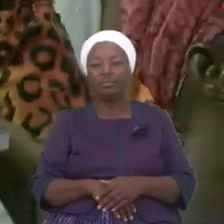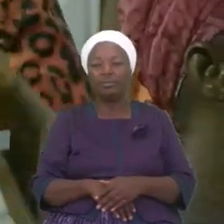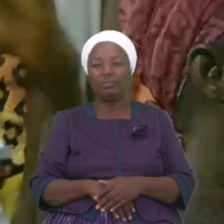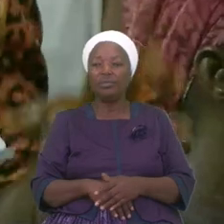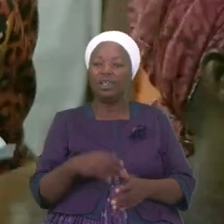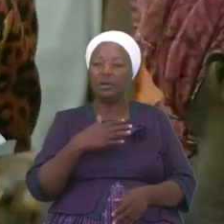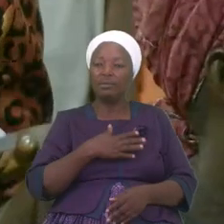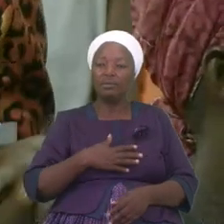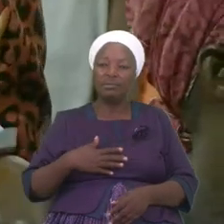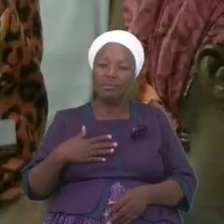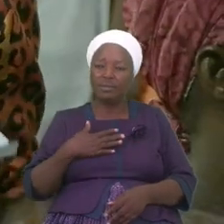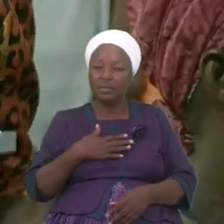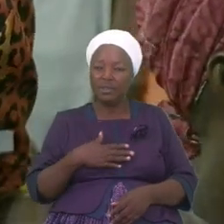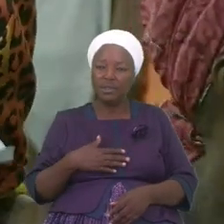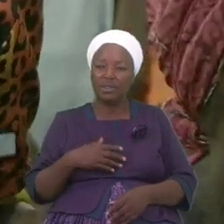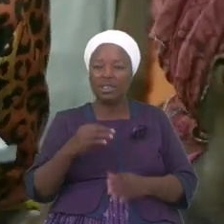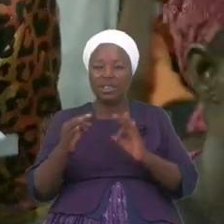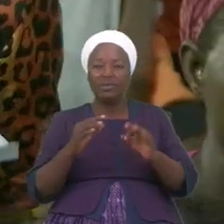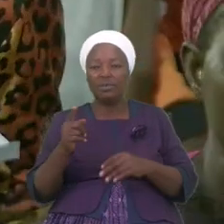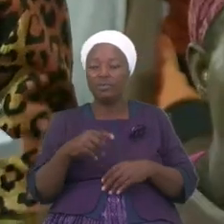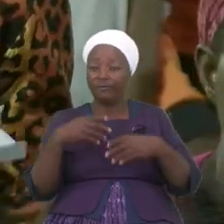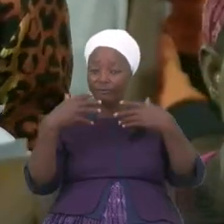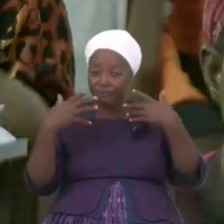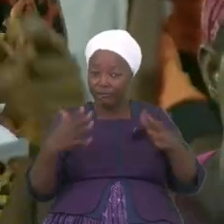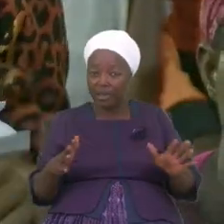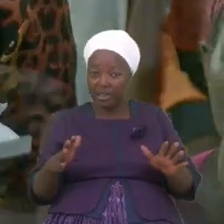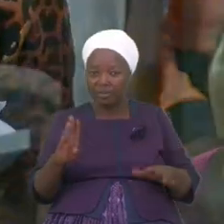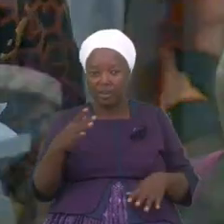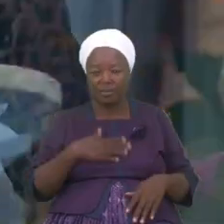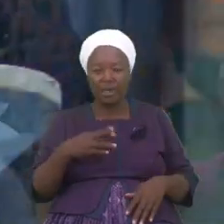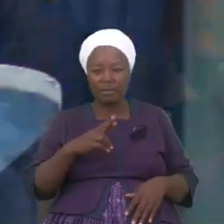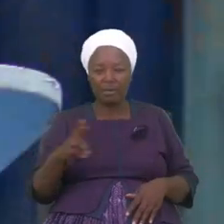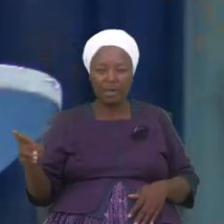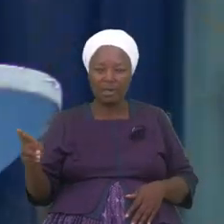Please, if you are true, by my right, the